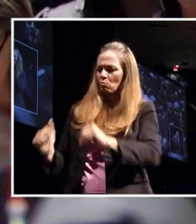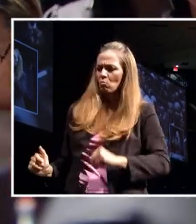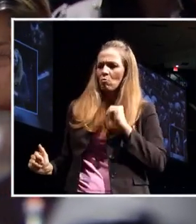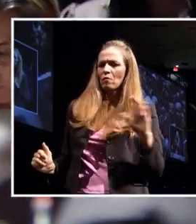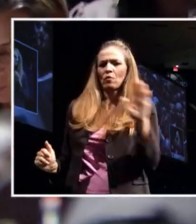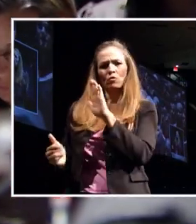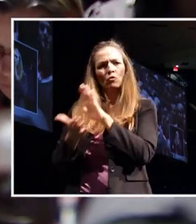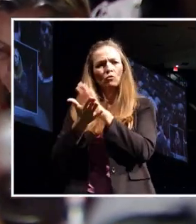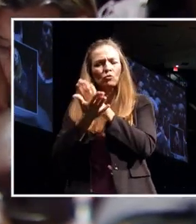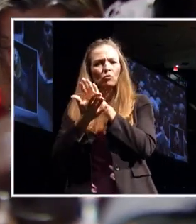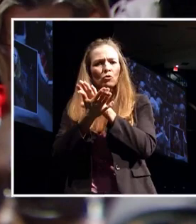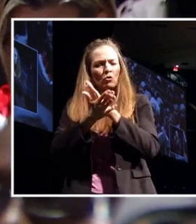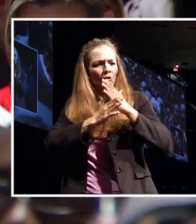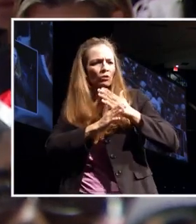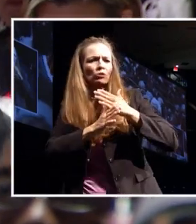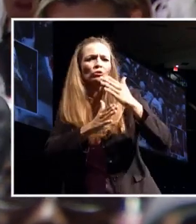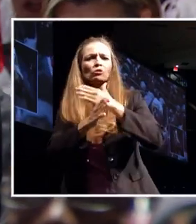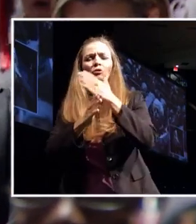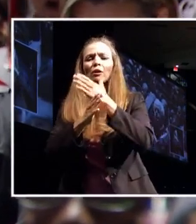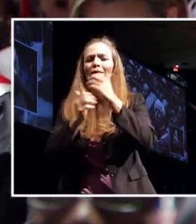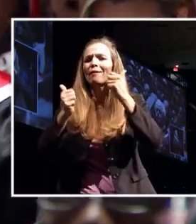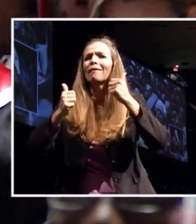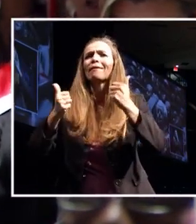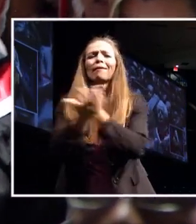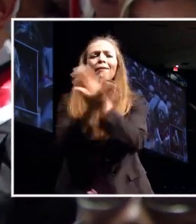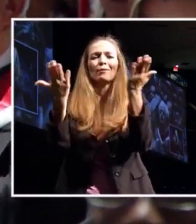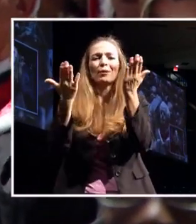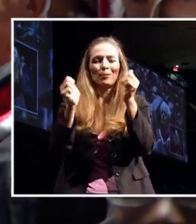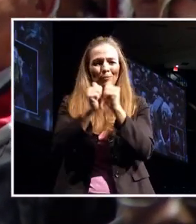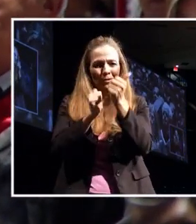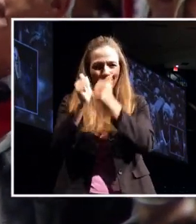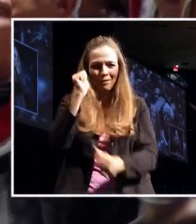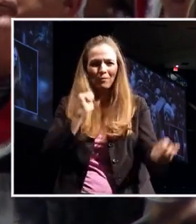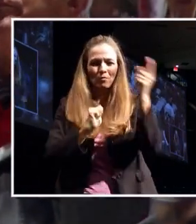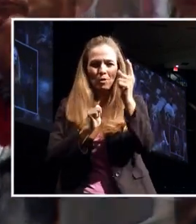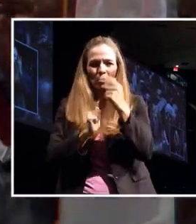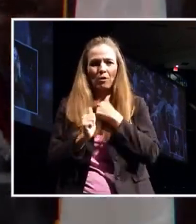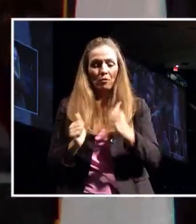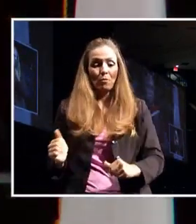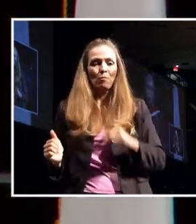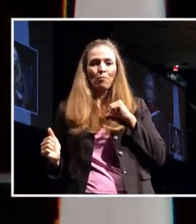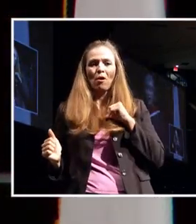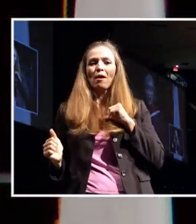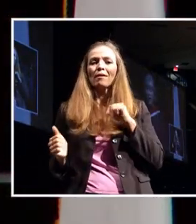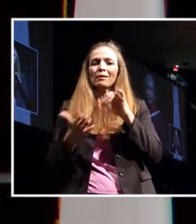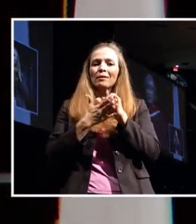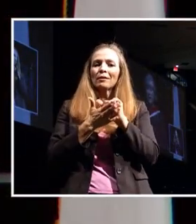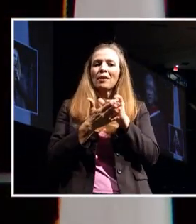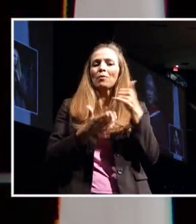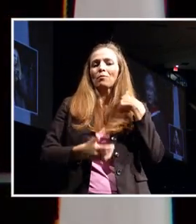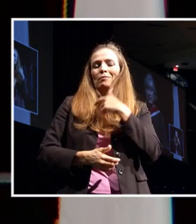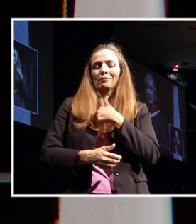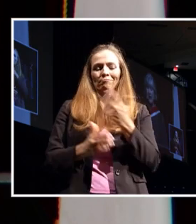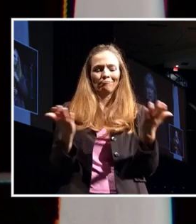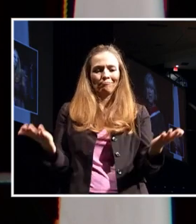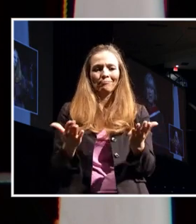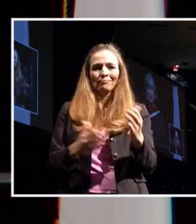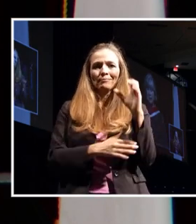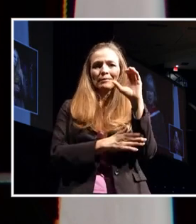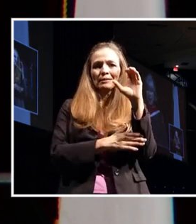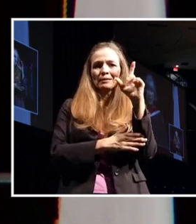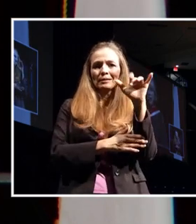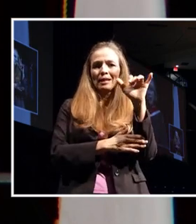school. Share everywhere with everyone the pride that we all have in Cypress Lakes High